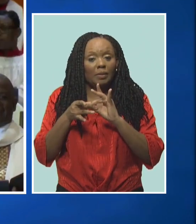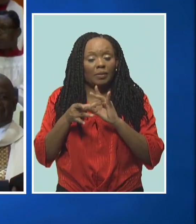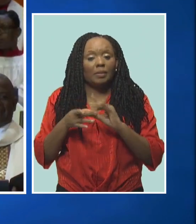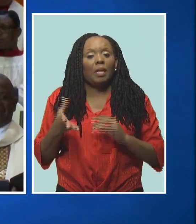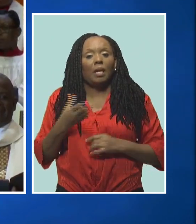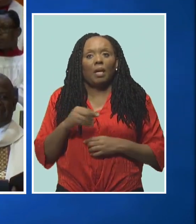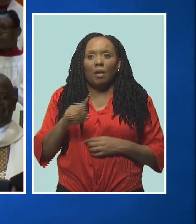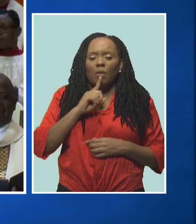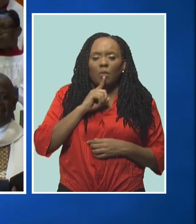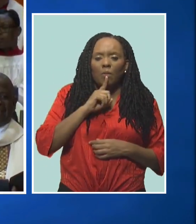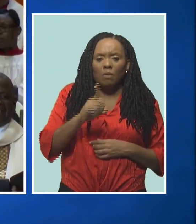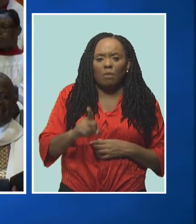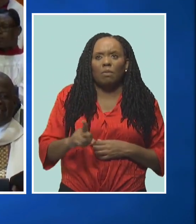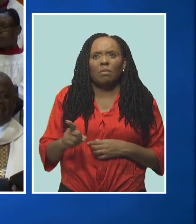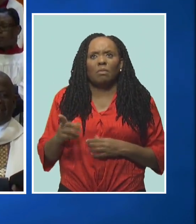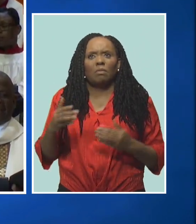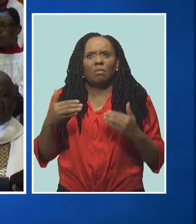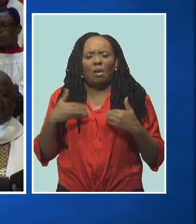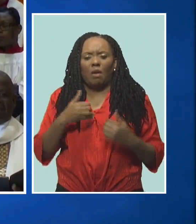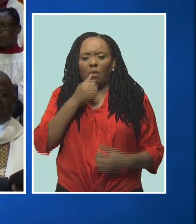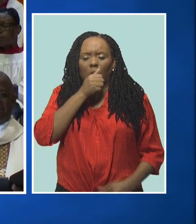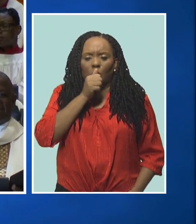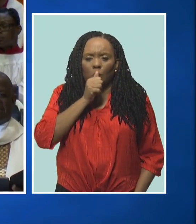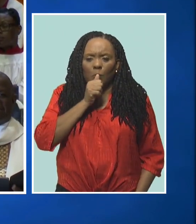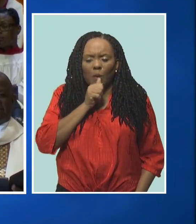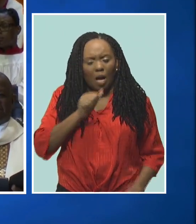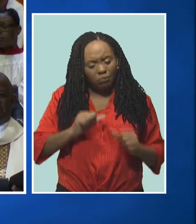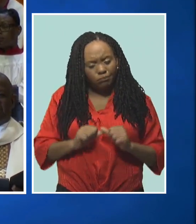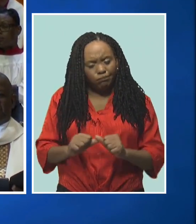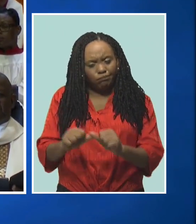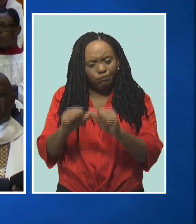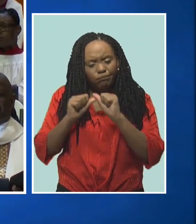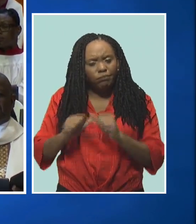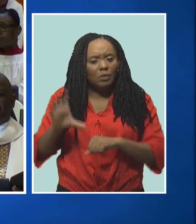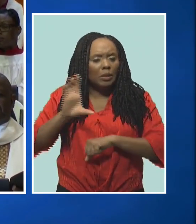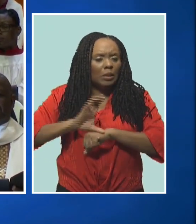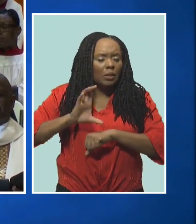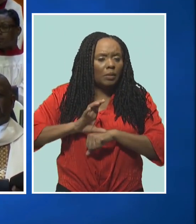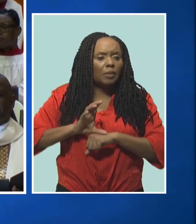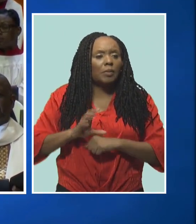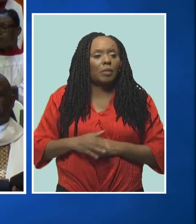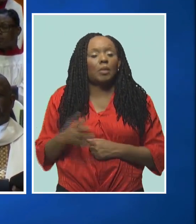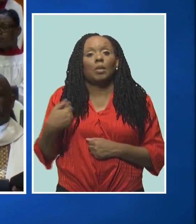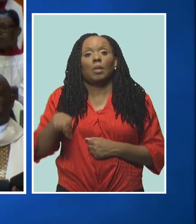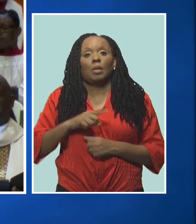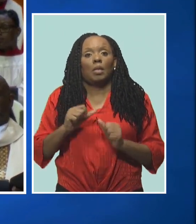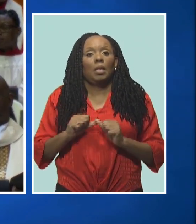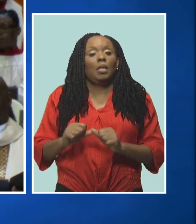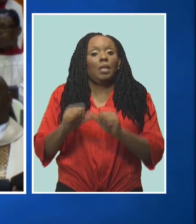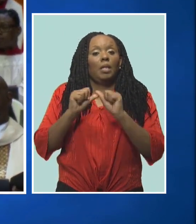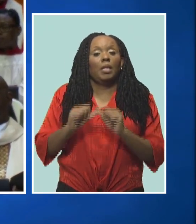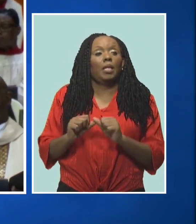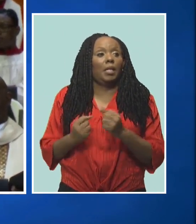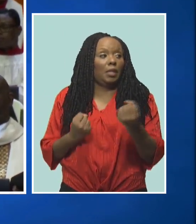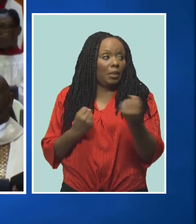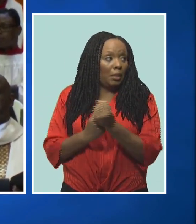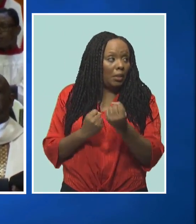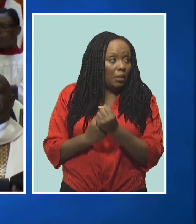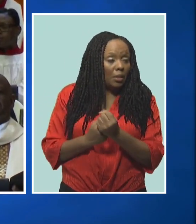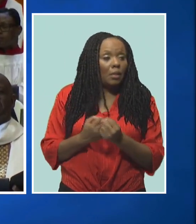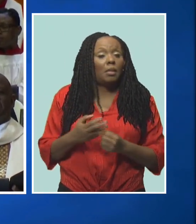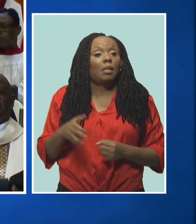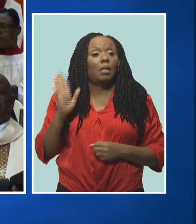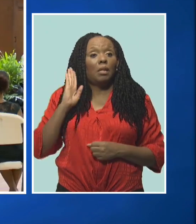missional, and resilient church that continues to stand but not